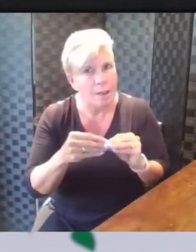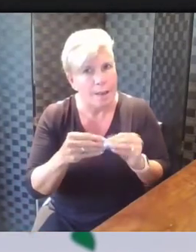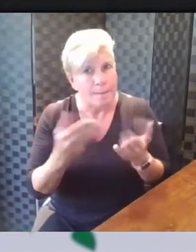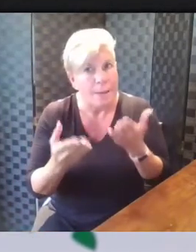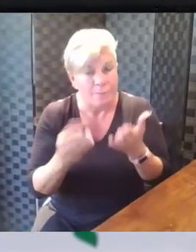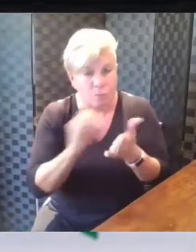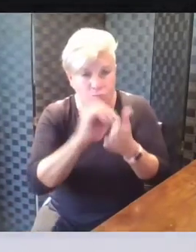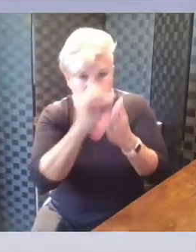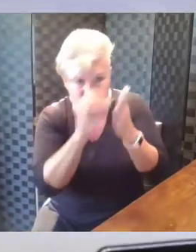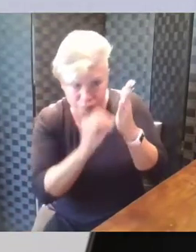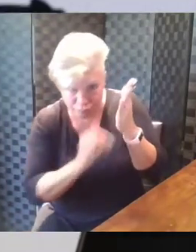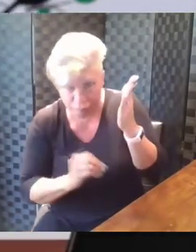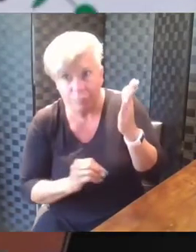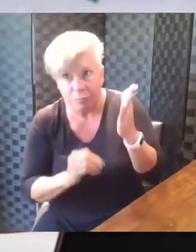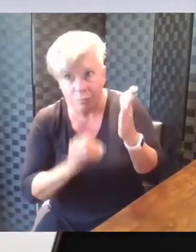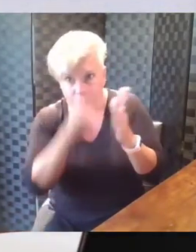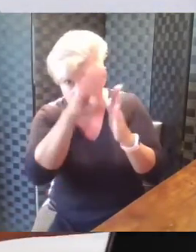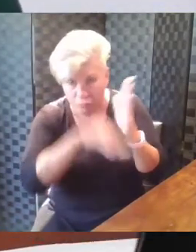pretty close.